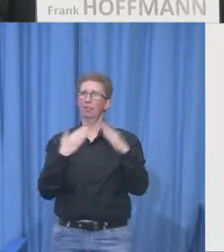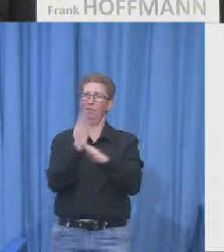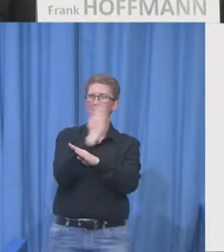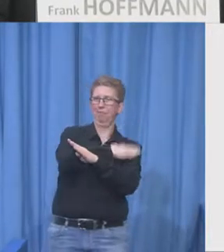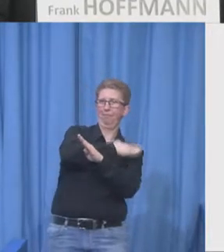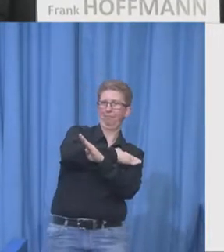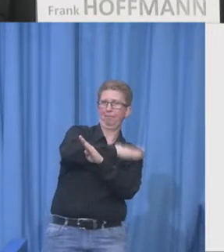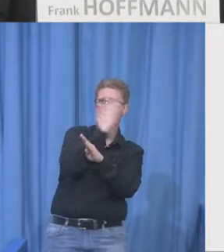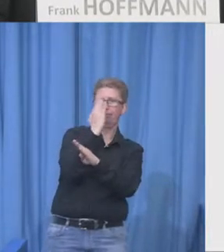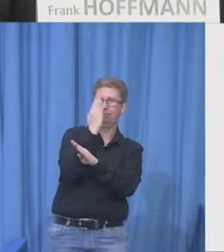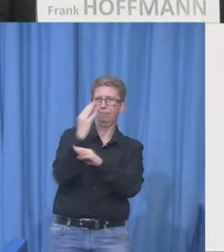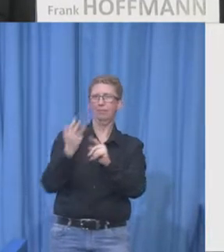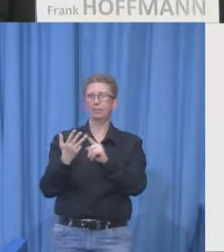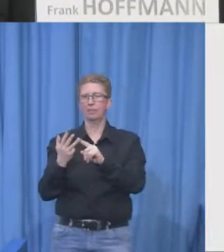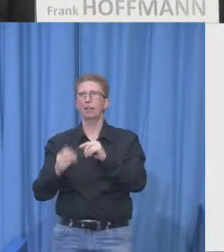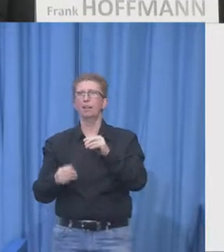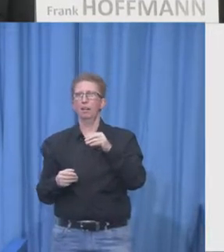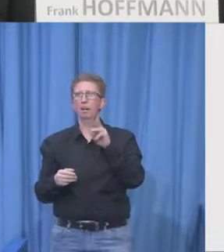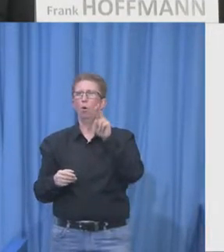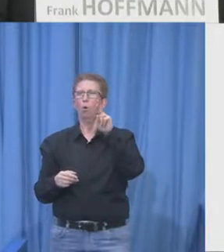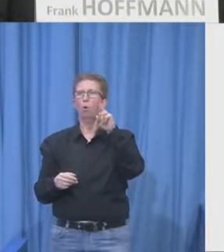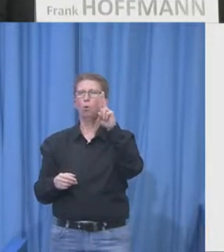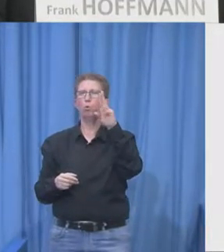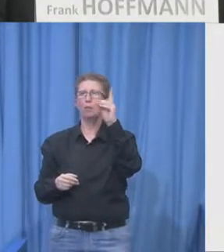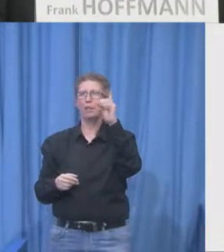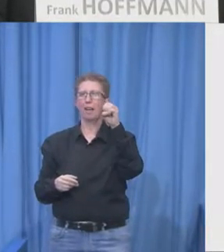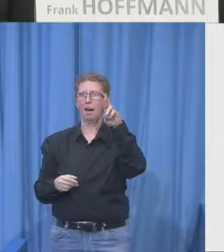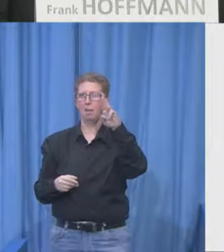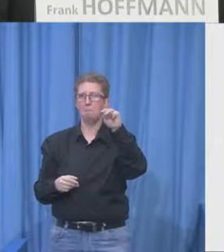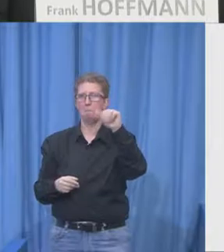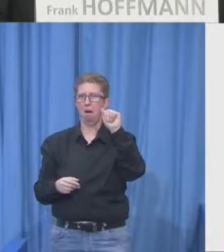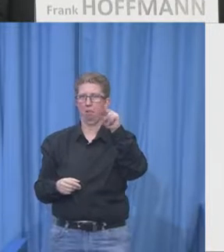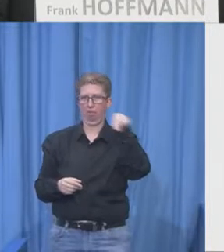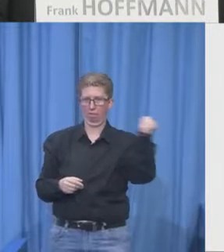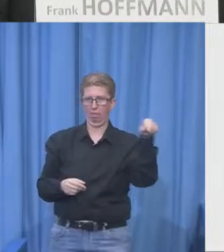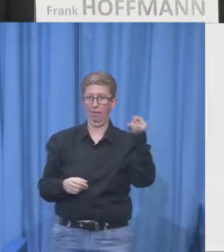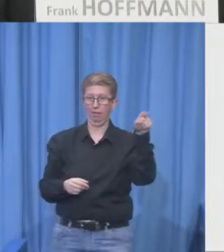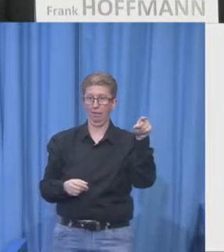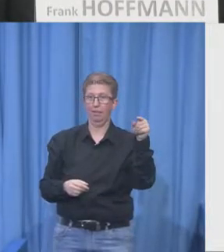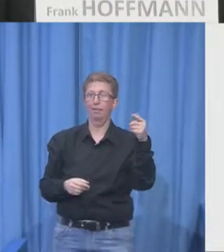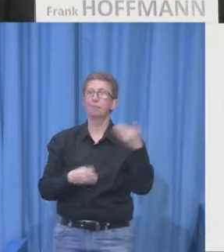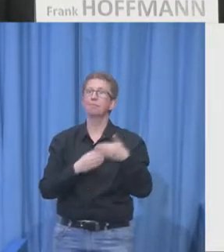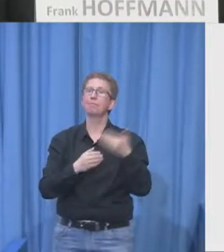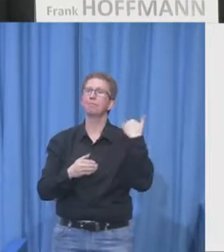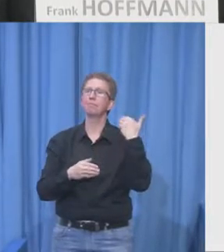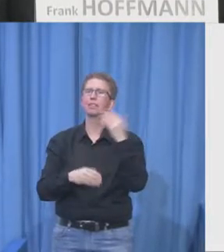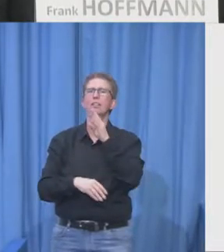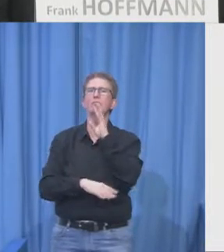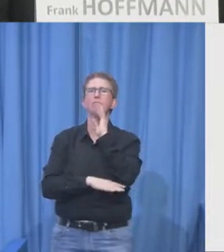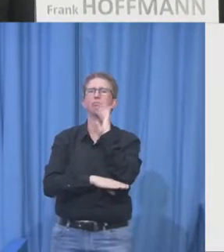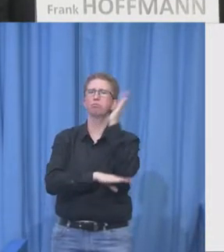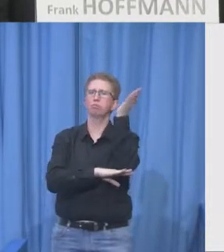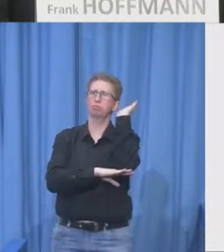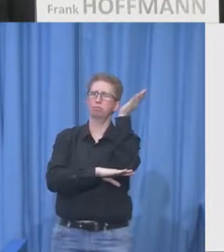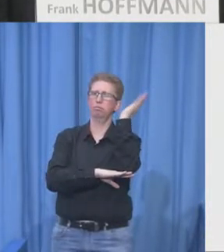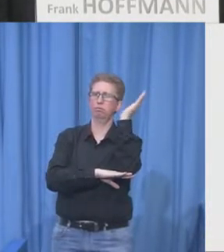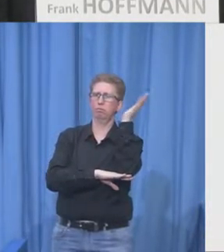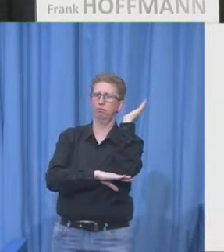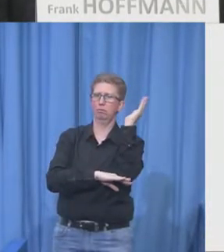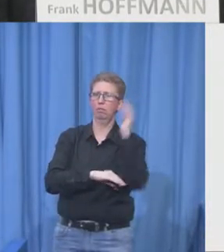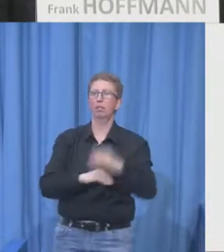the elements Shira Ruderman pointed out in her presentation when she gave us her keynote in the morning, that you have to